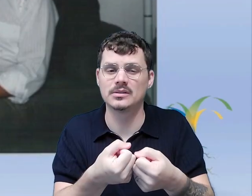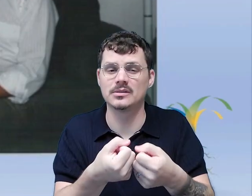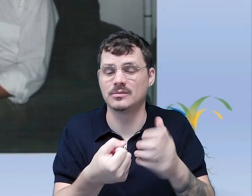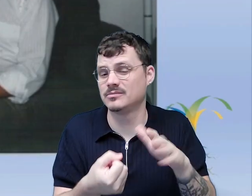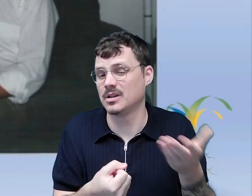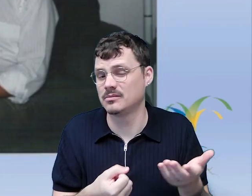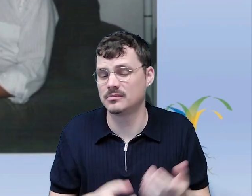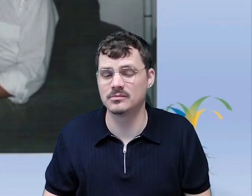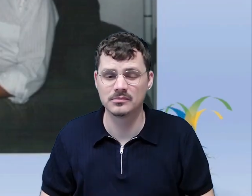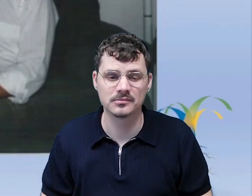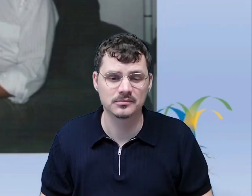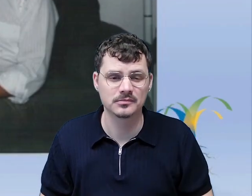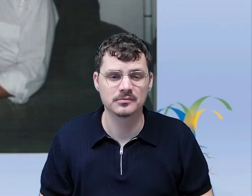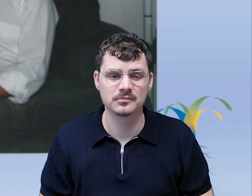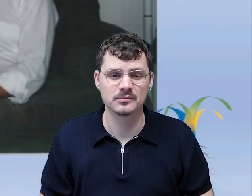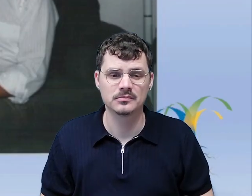him.